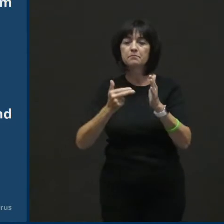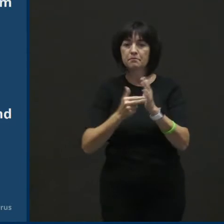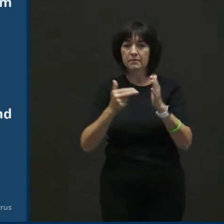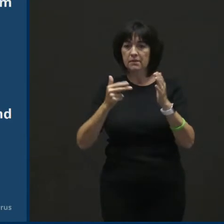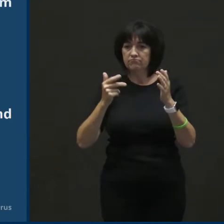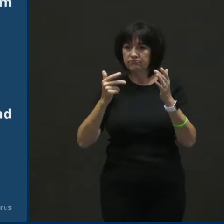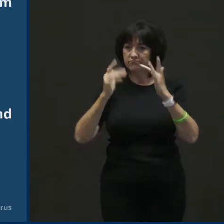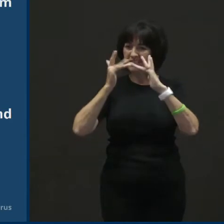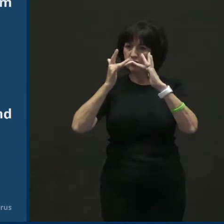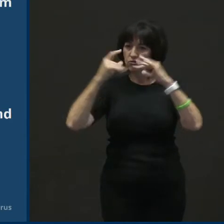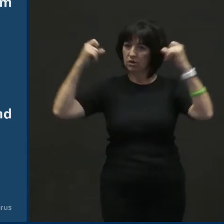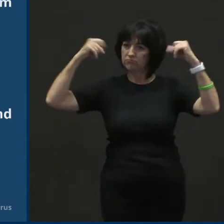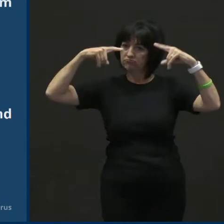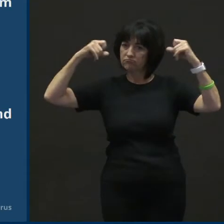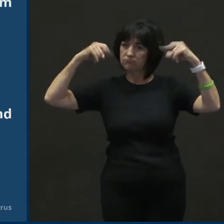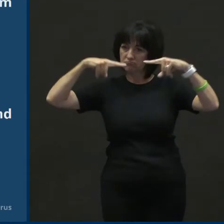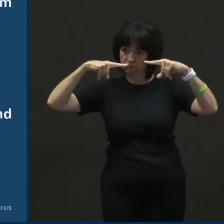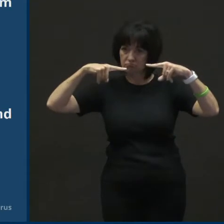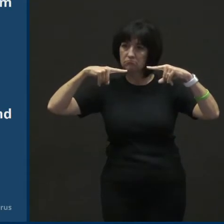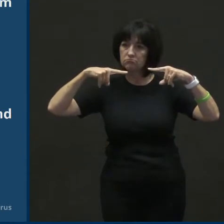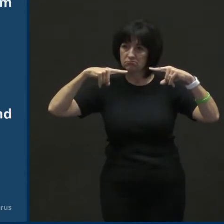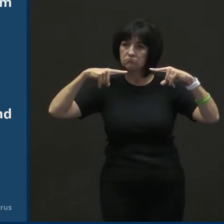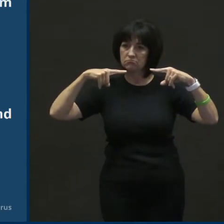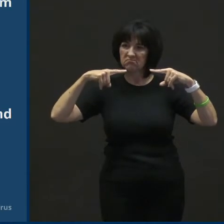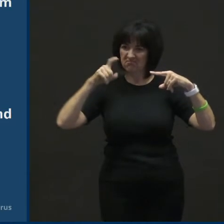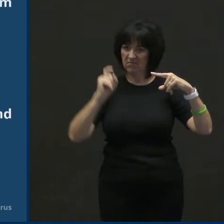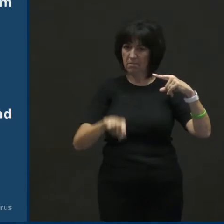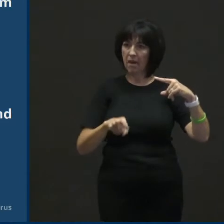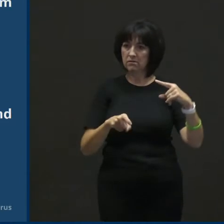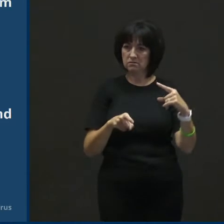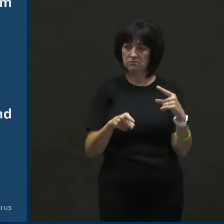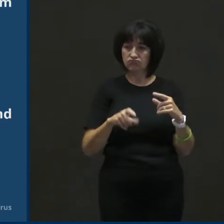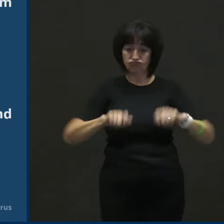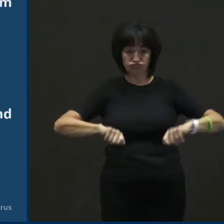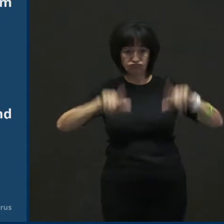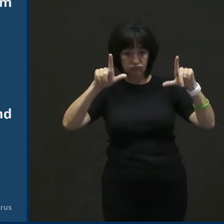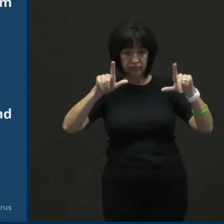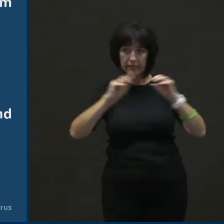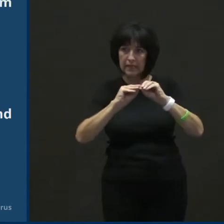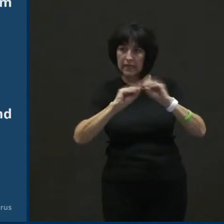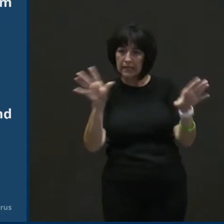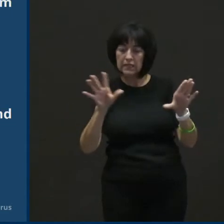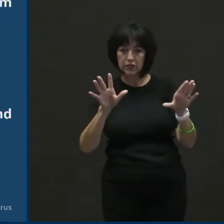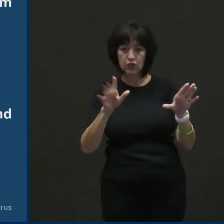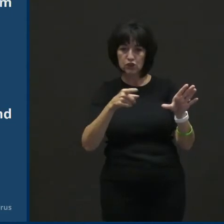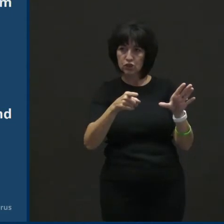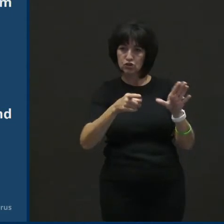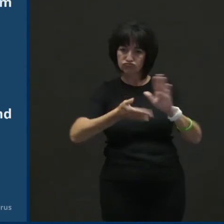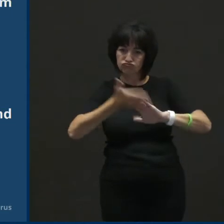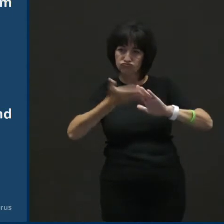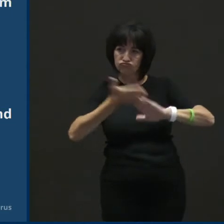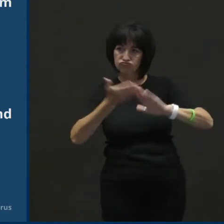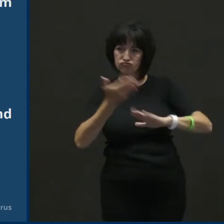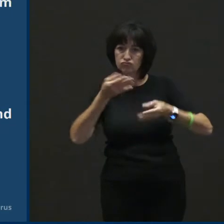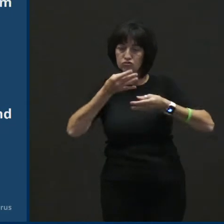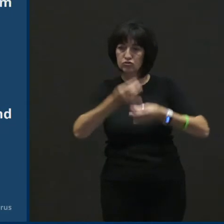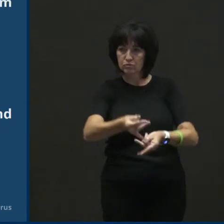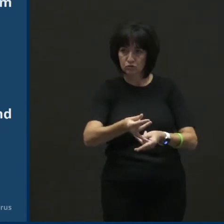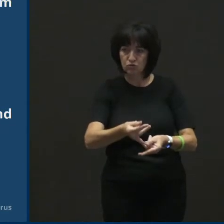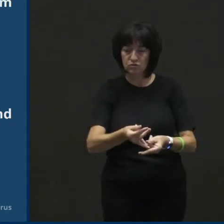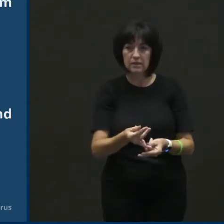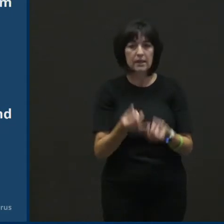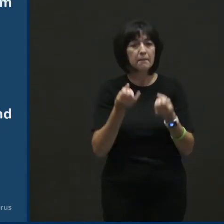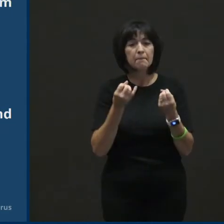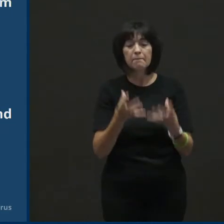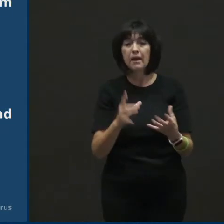services for low-income families. And this is mostly in the lower part of our state, in western Sussex County and western Kent